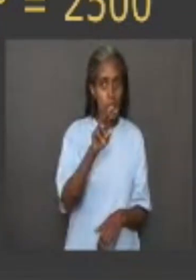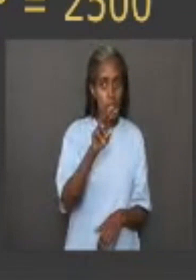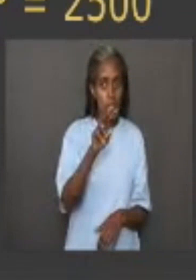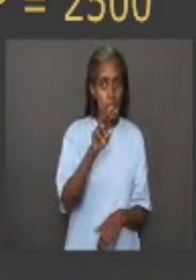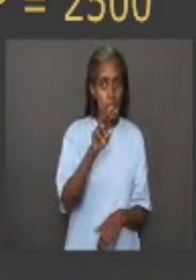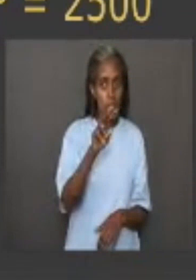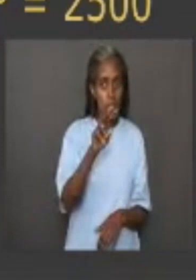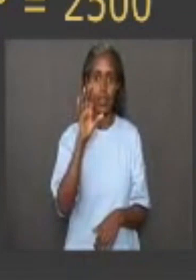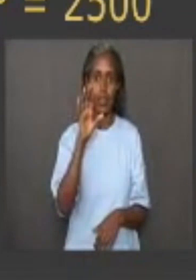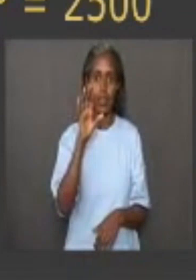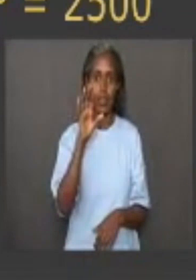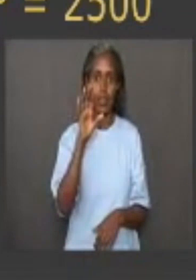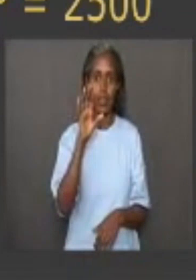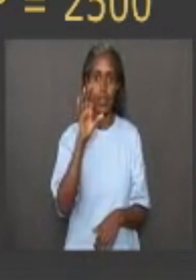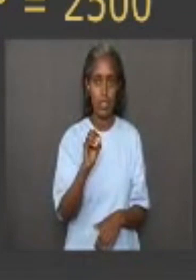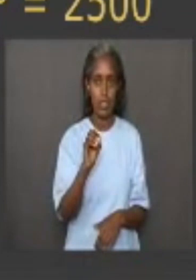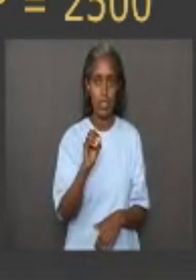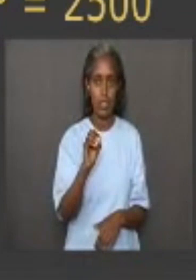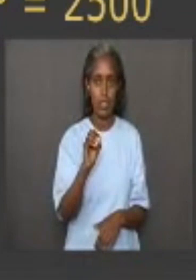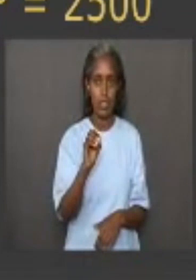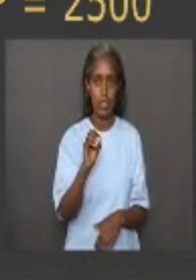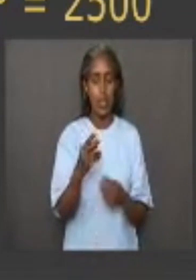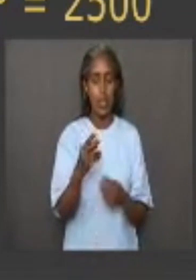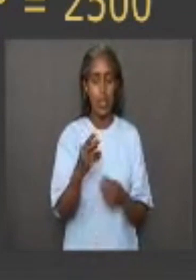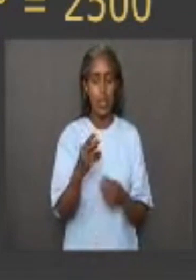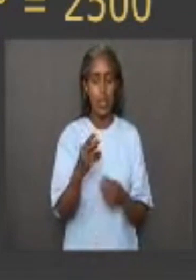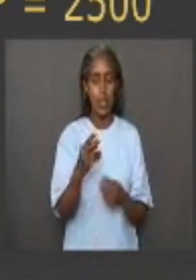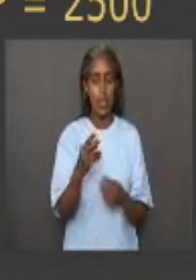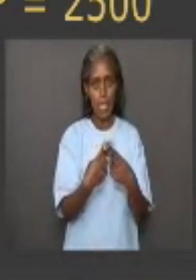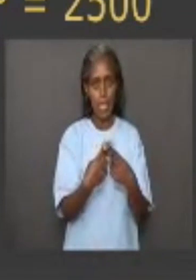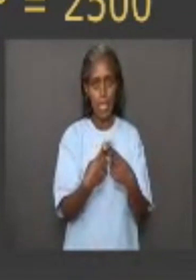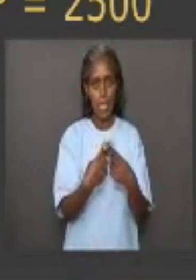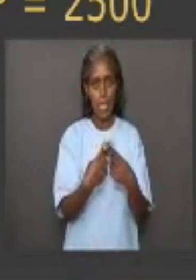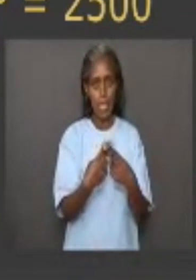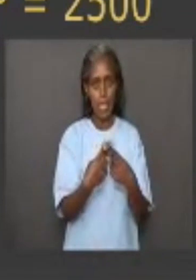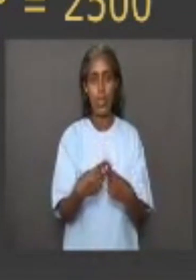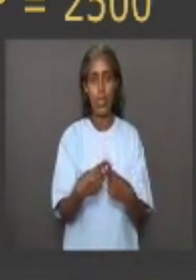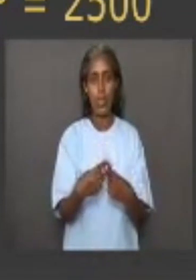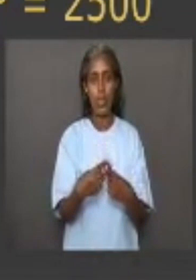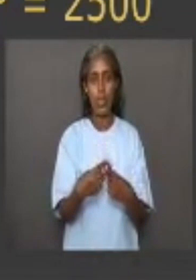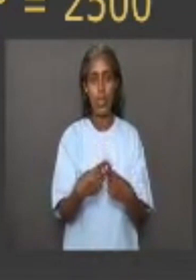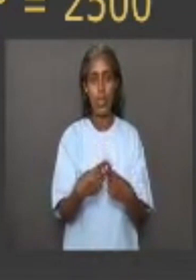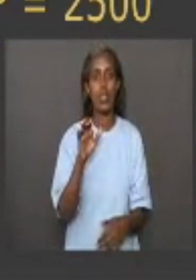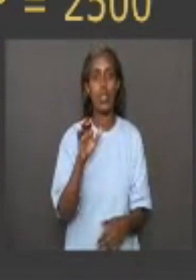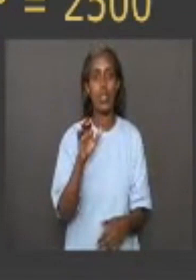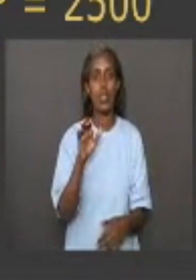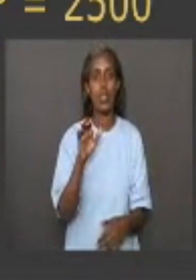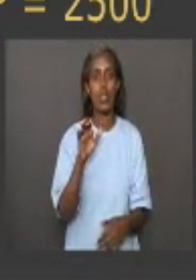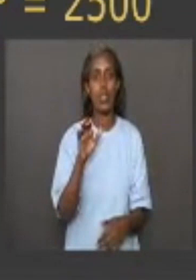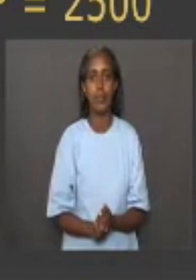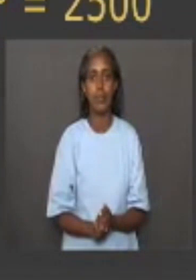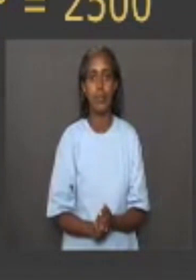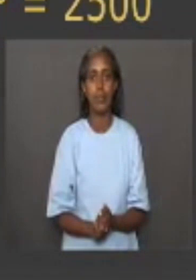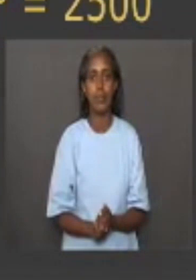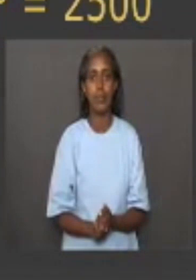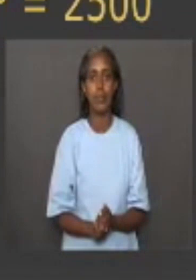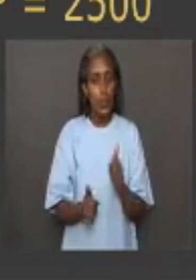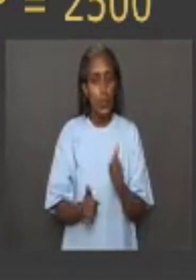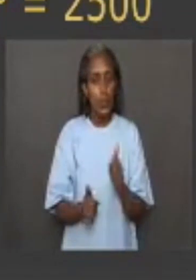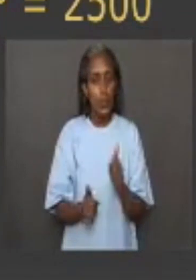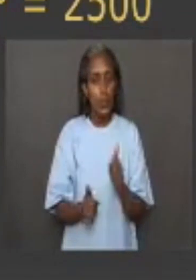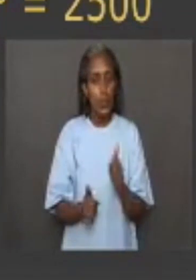250, we multiply it by 100, which is